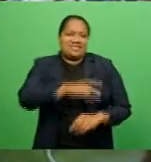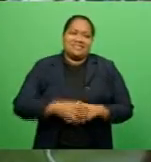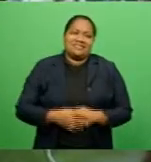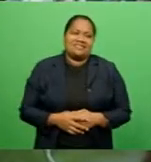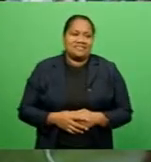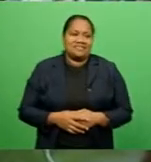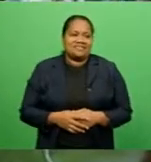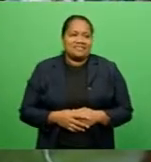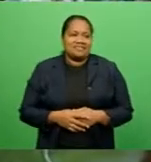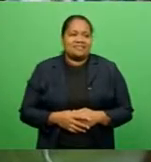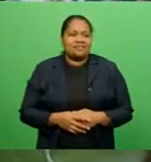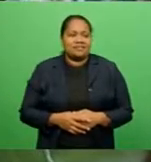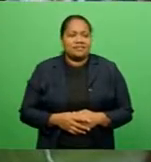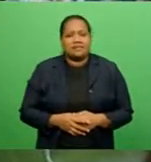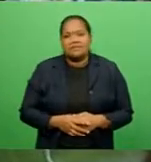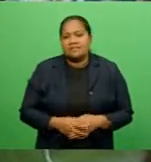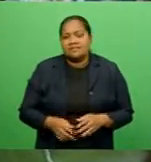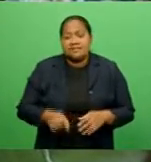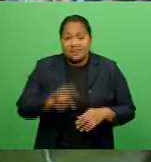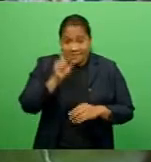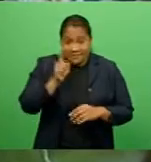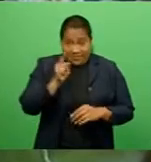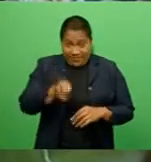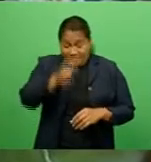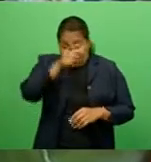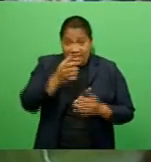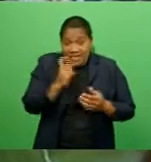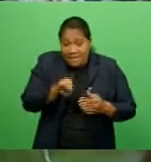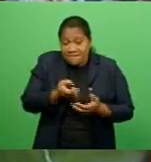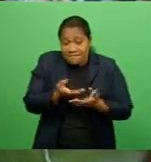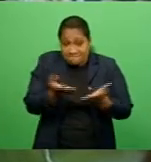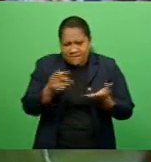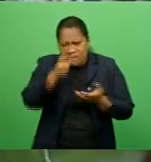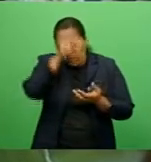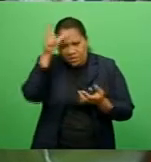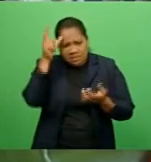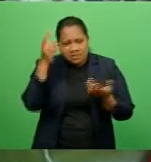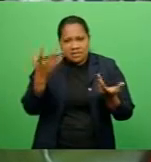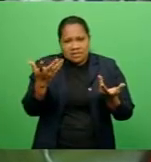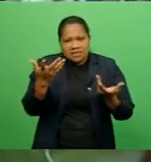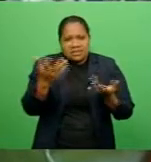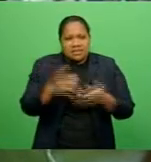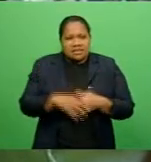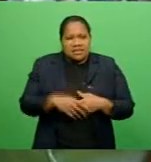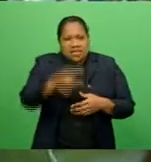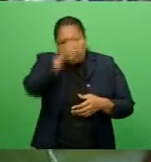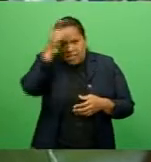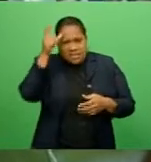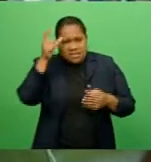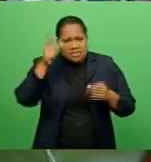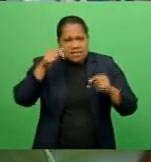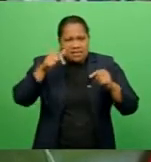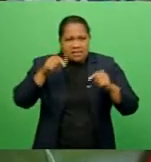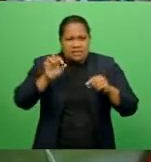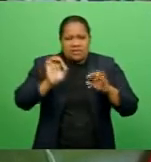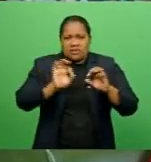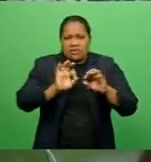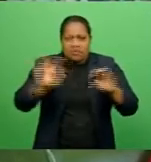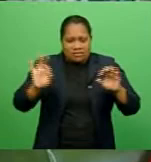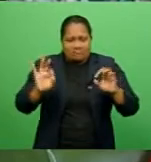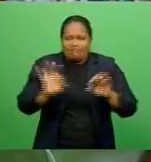life. And you're a nurse 24/7. Nursing care doesn't end in the